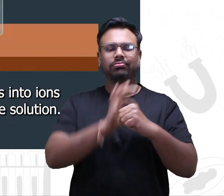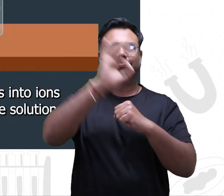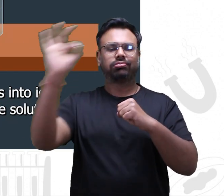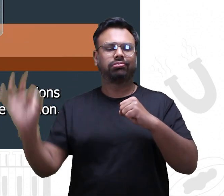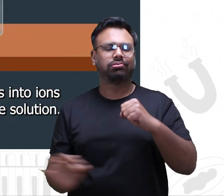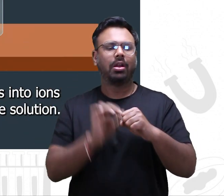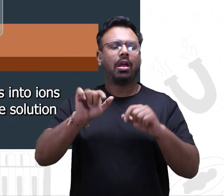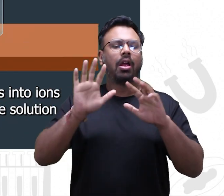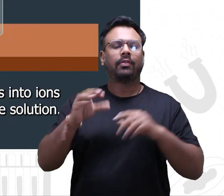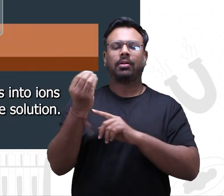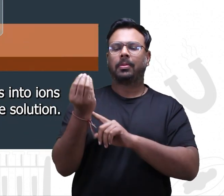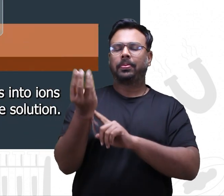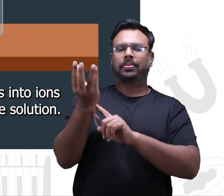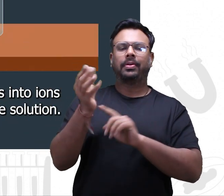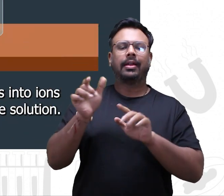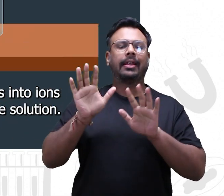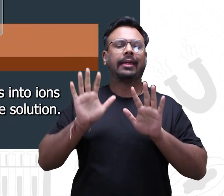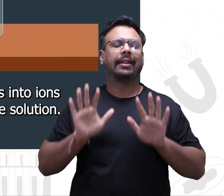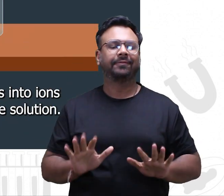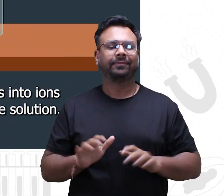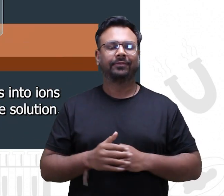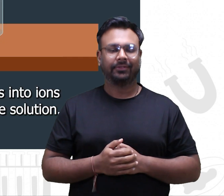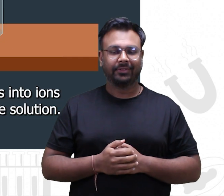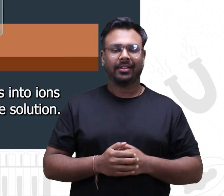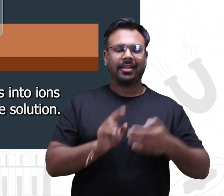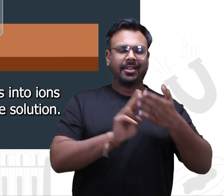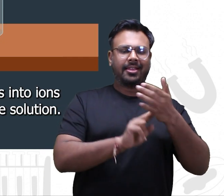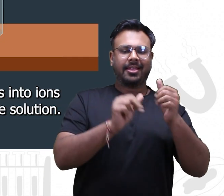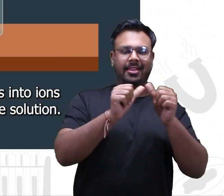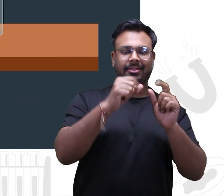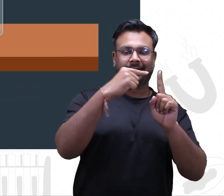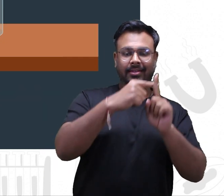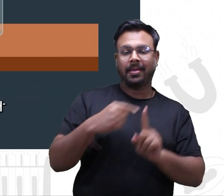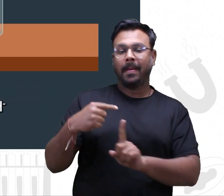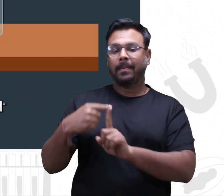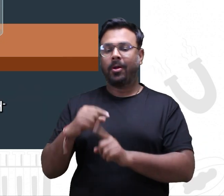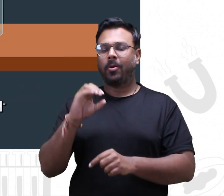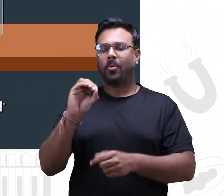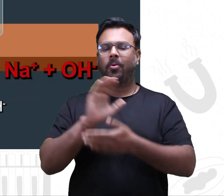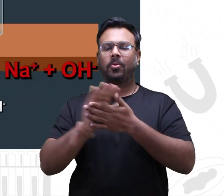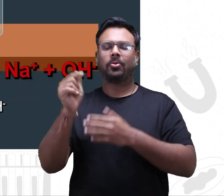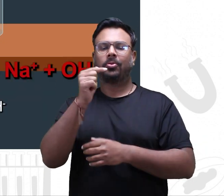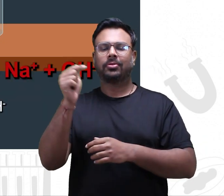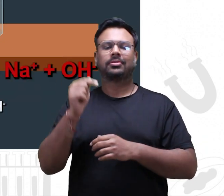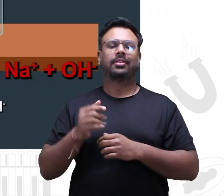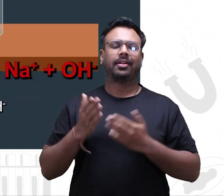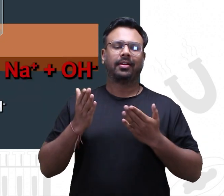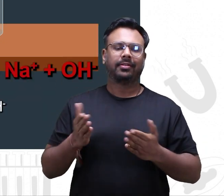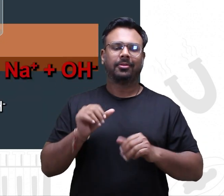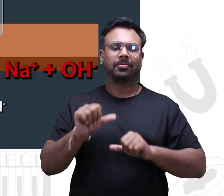like Na plus and OH minus, allowing the current to flow through the solution. The dissociation goes